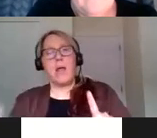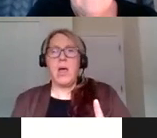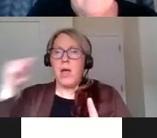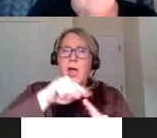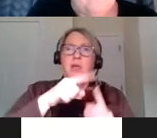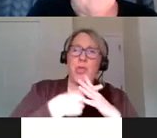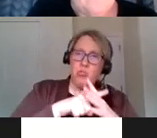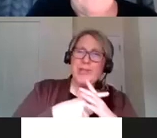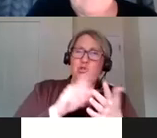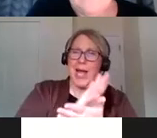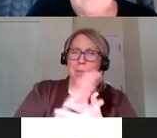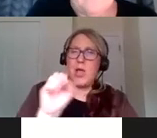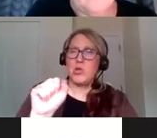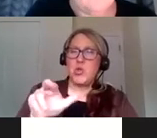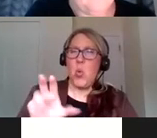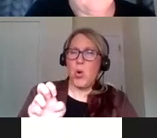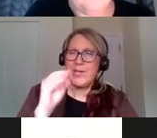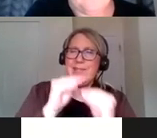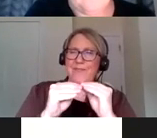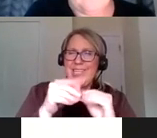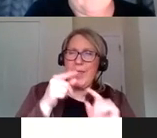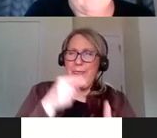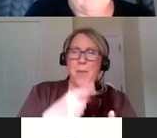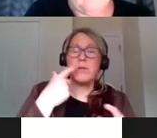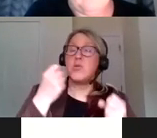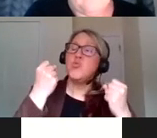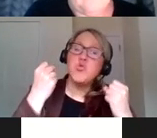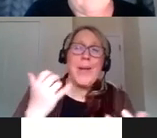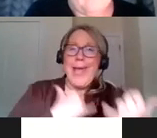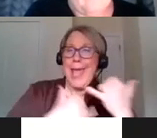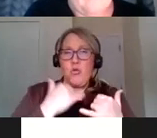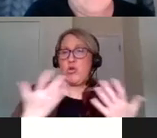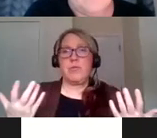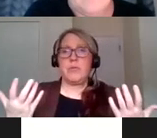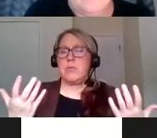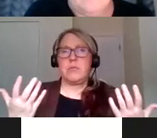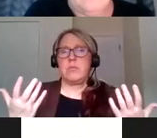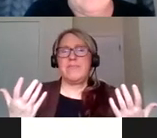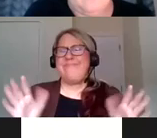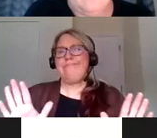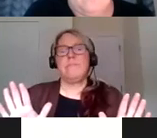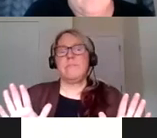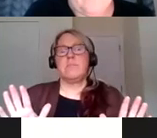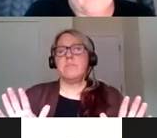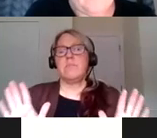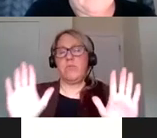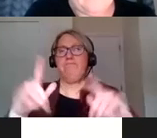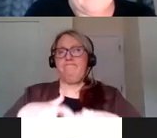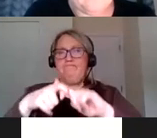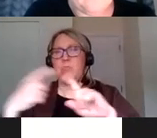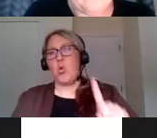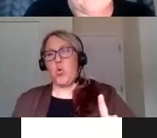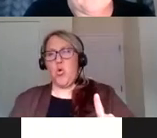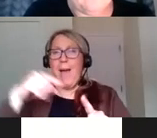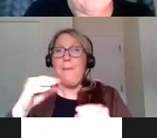document and fix there, because sometimes there are just so many errors that it's more frustrating than anything